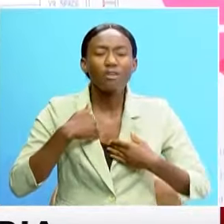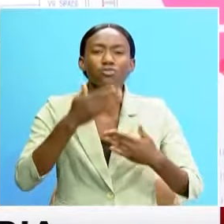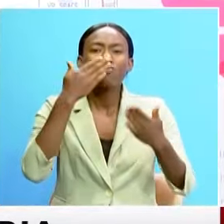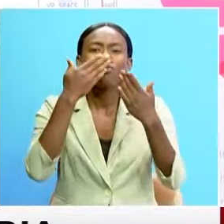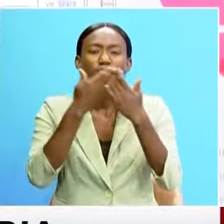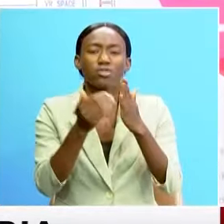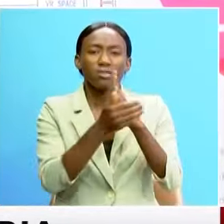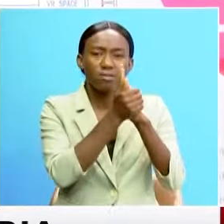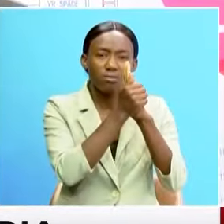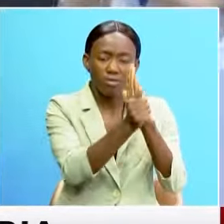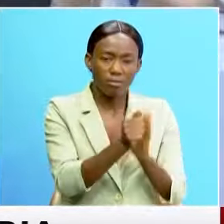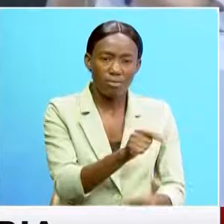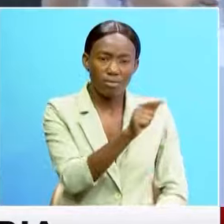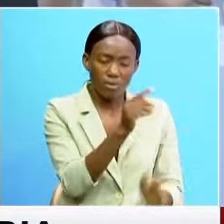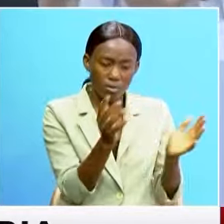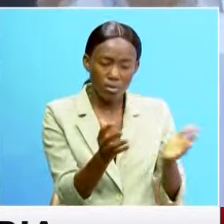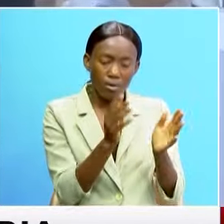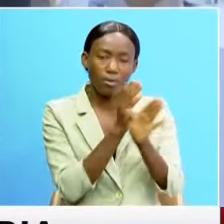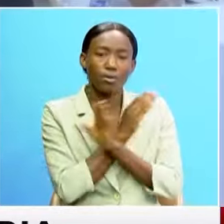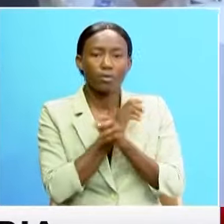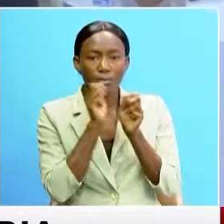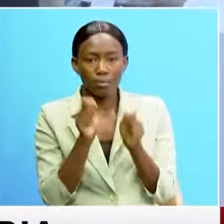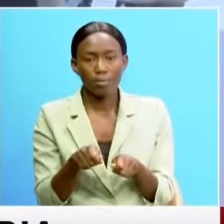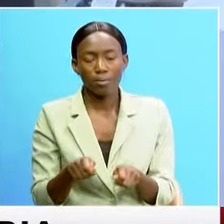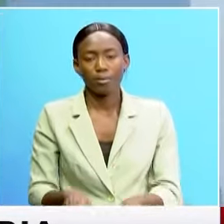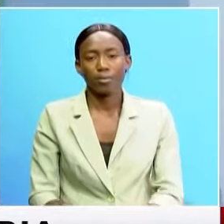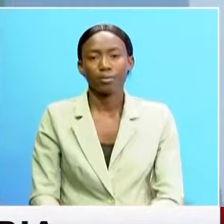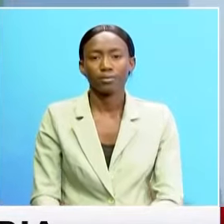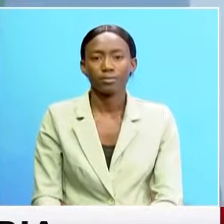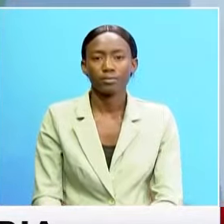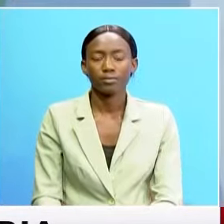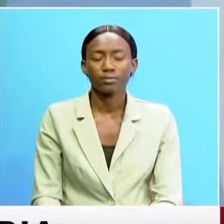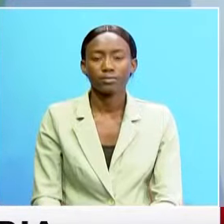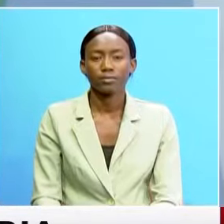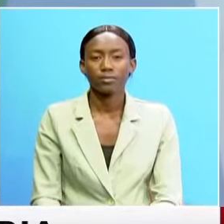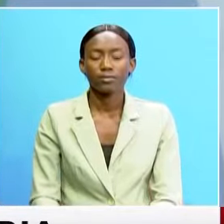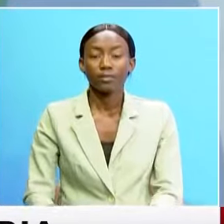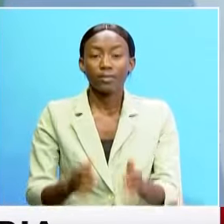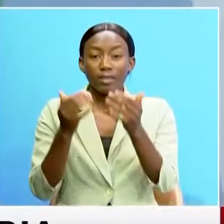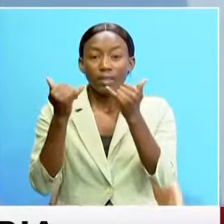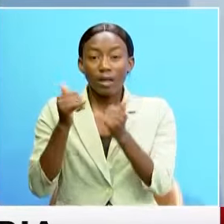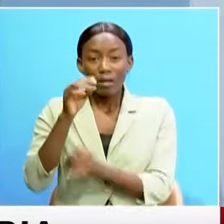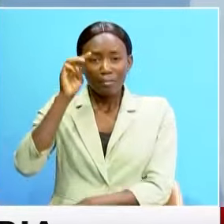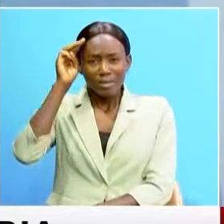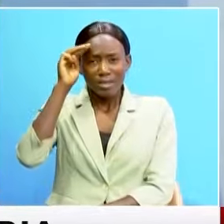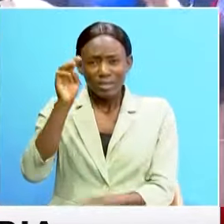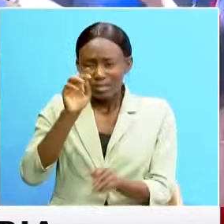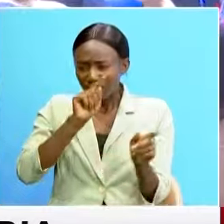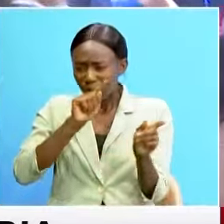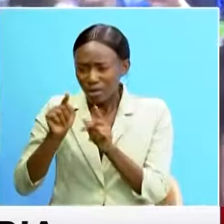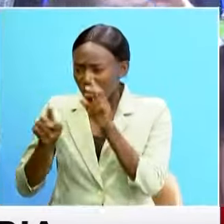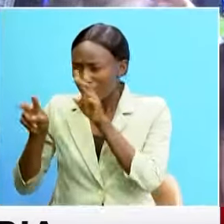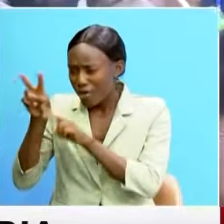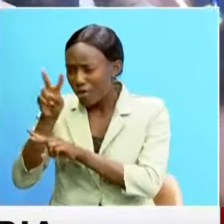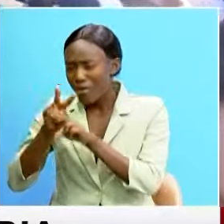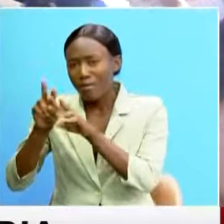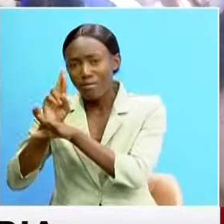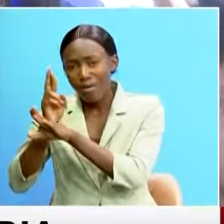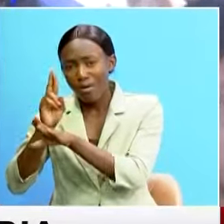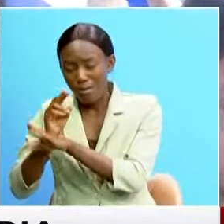the agenda for which you stand for. Mr. Mwetwa, toured the Beijing International Radio and Television Exhibition to appreciate